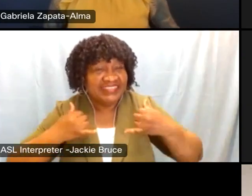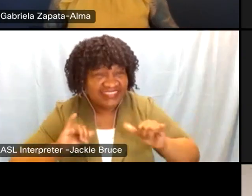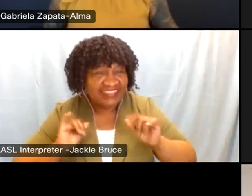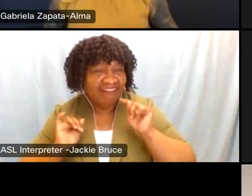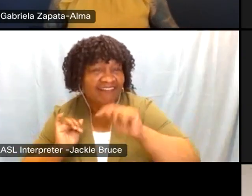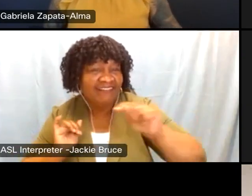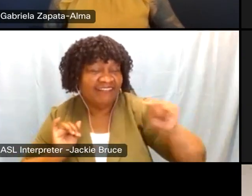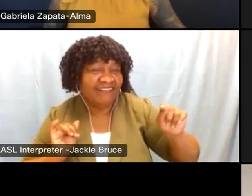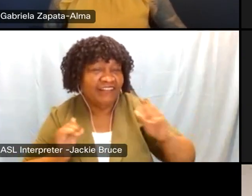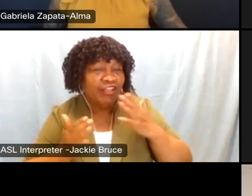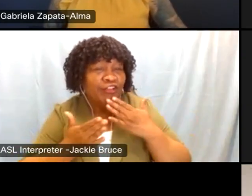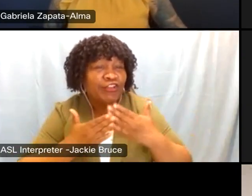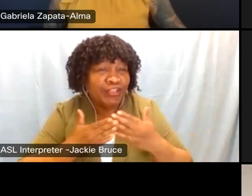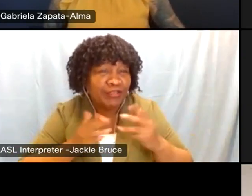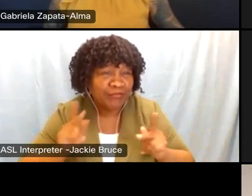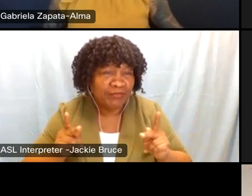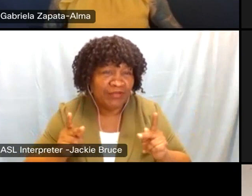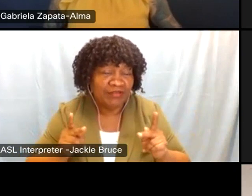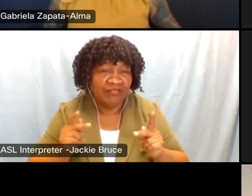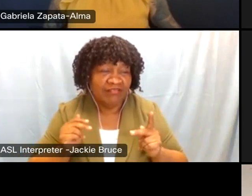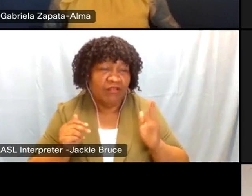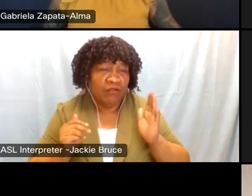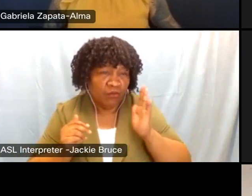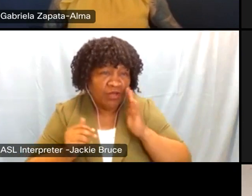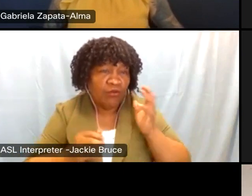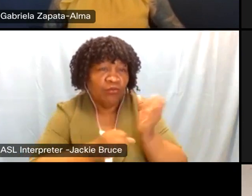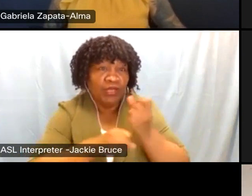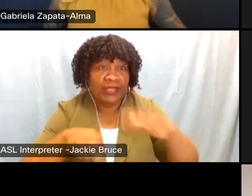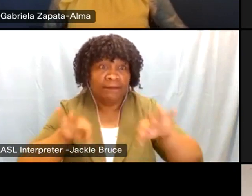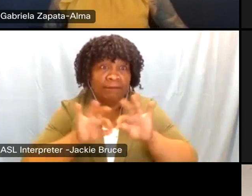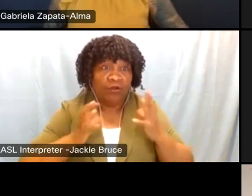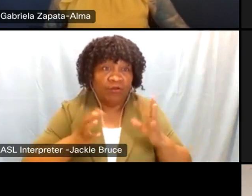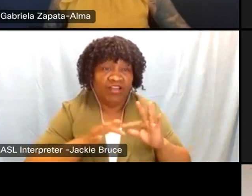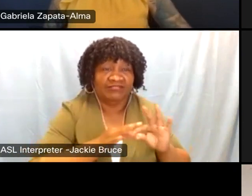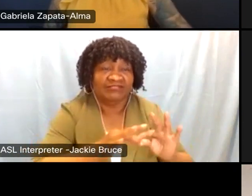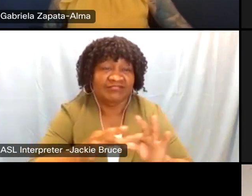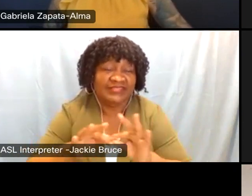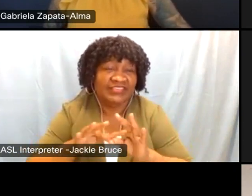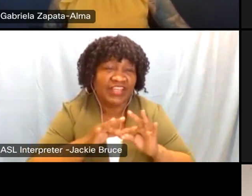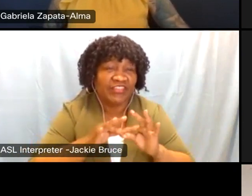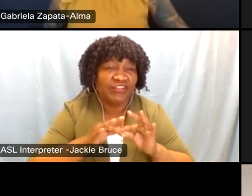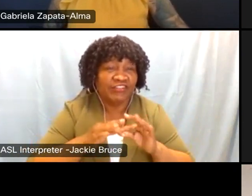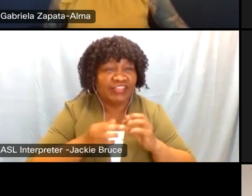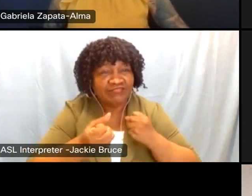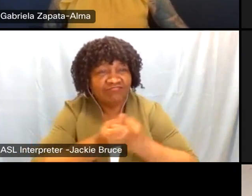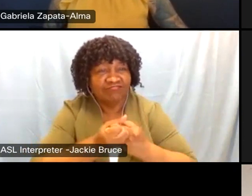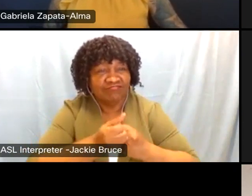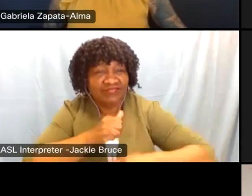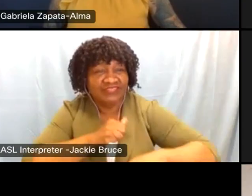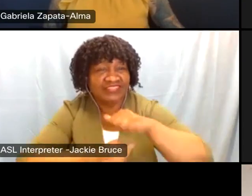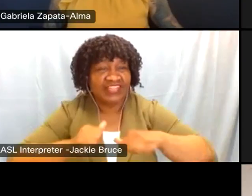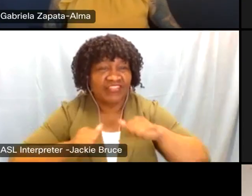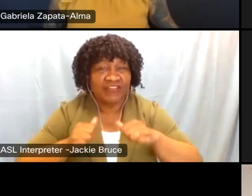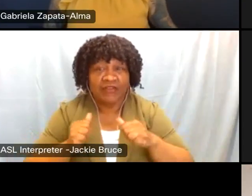and that good will win if we stick together and we fight together. I think if we're not for